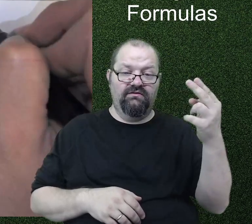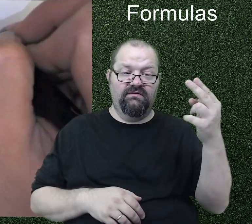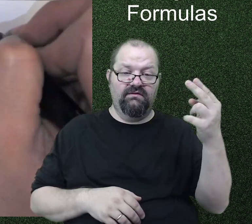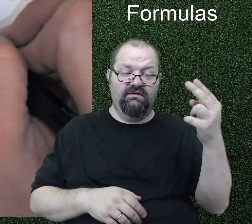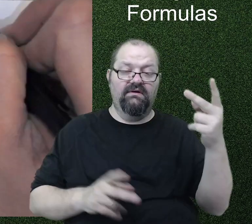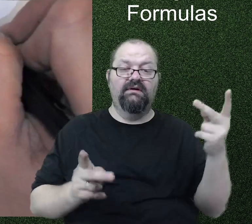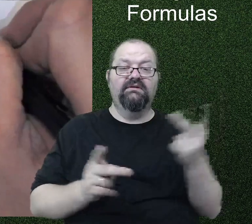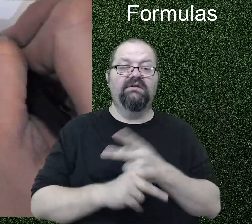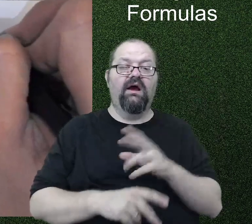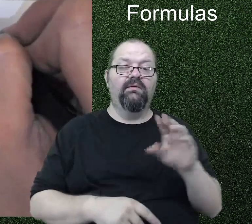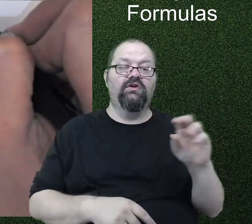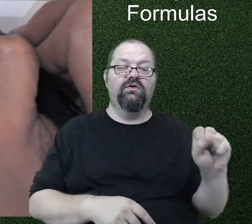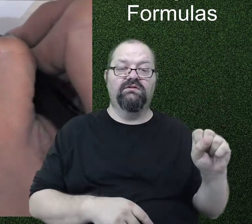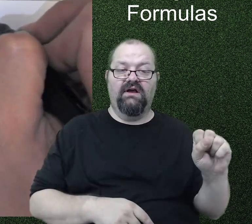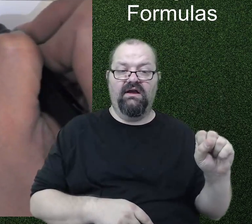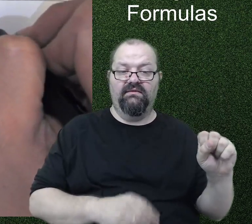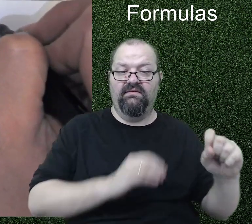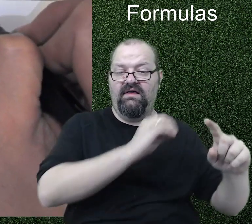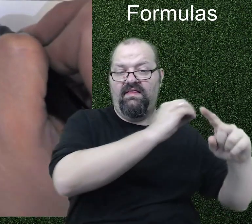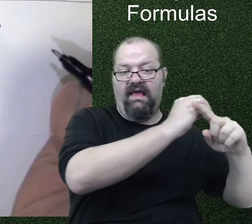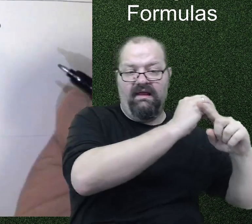times cosine of theta.